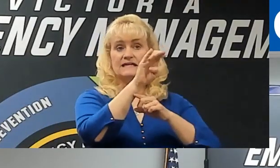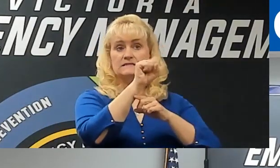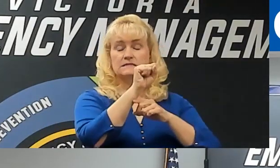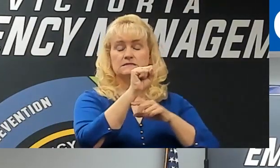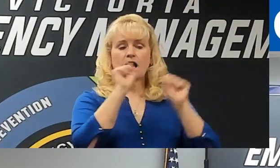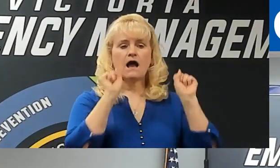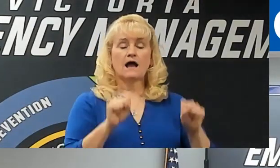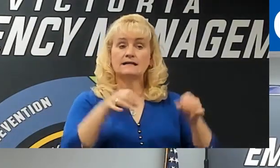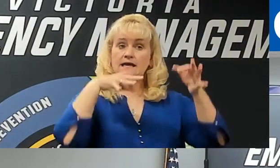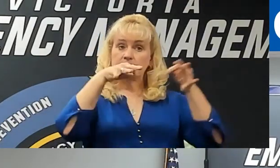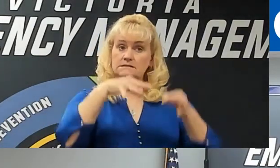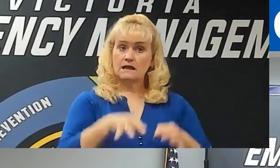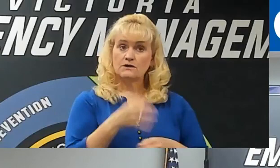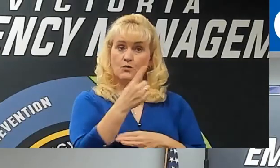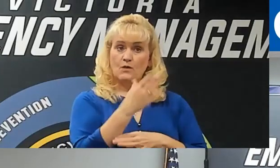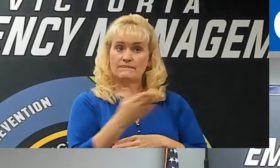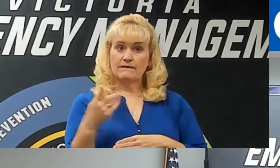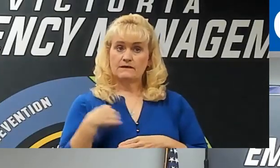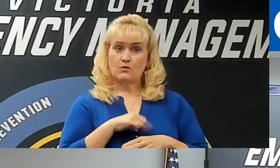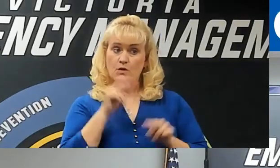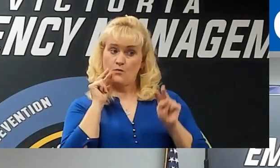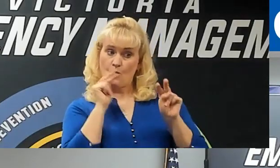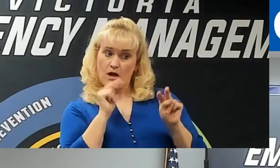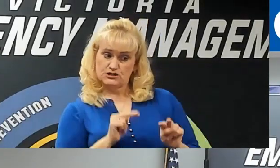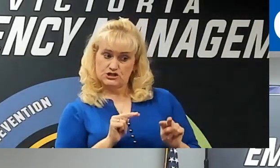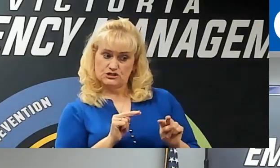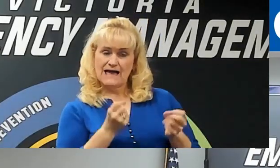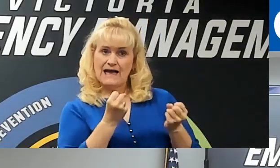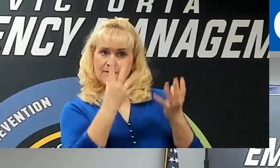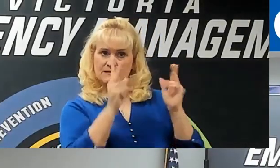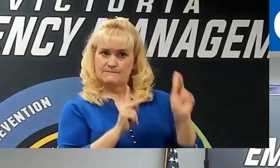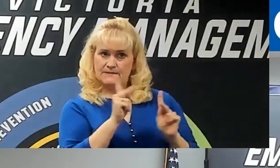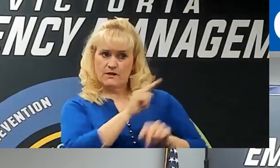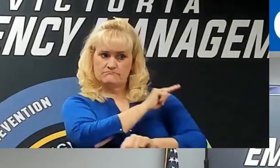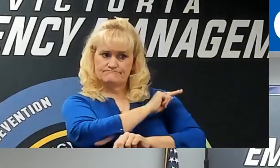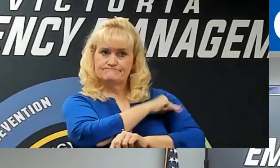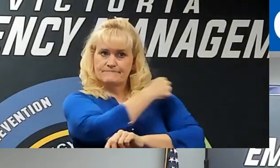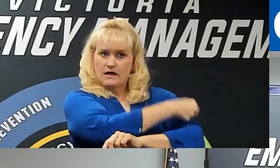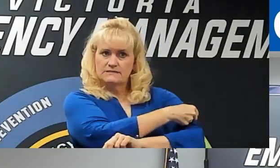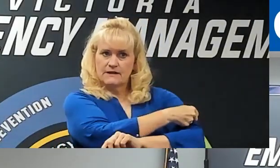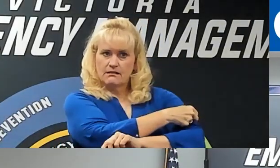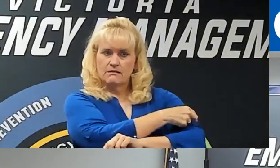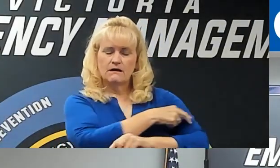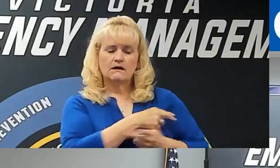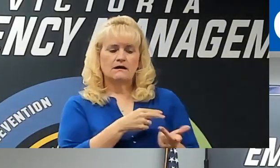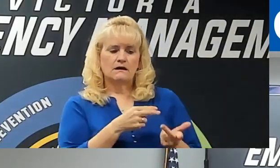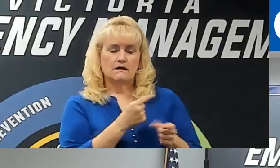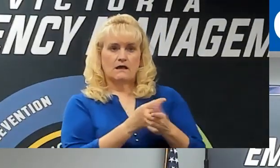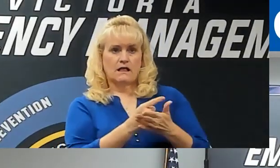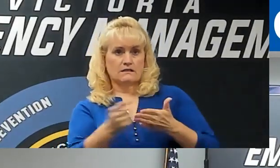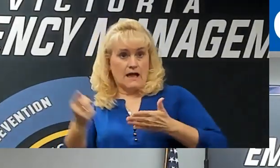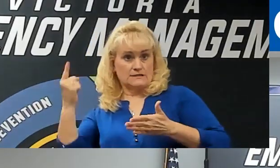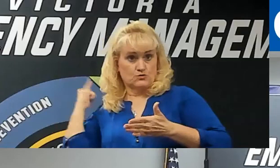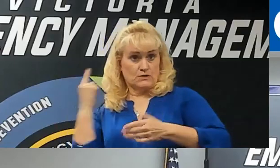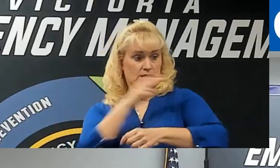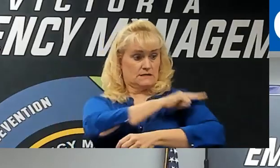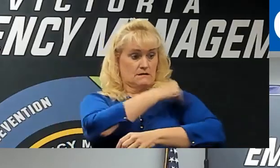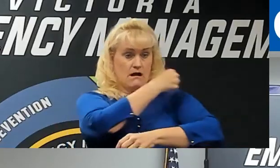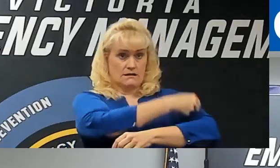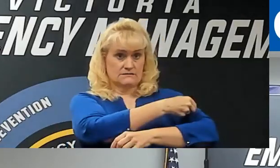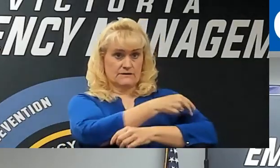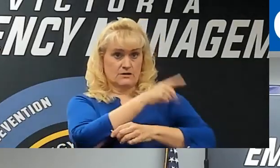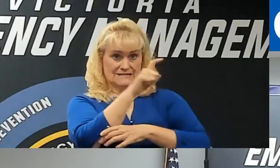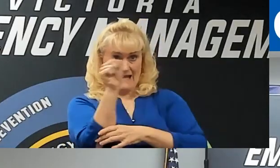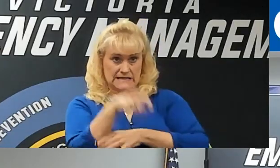one of the things that we really watch is the number of patients that are hospitalized. And as of last week, hospitalizations in Texas have gone up